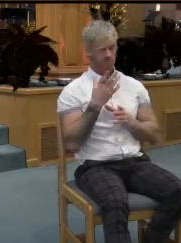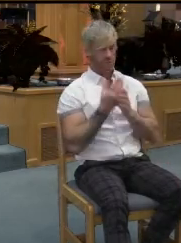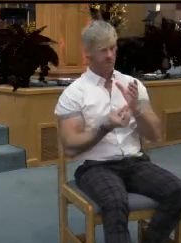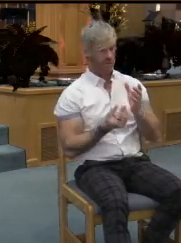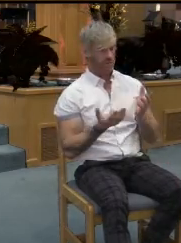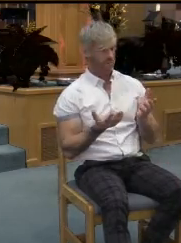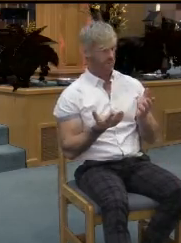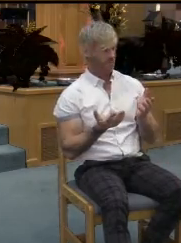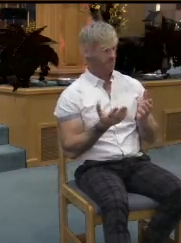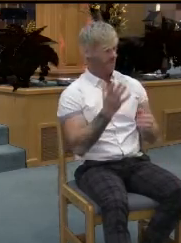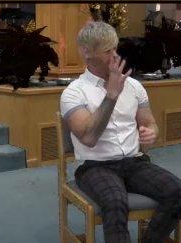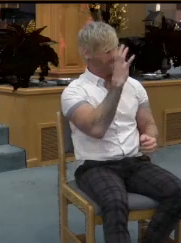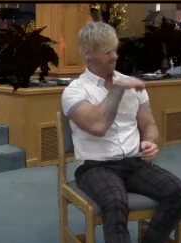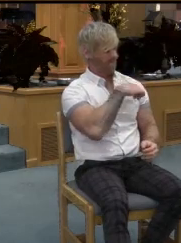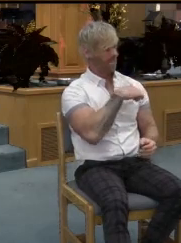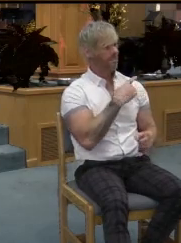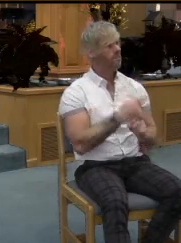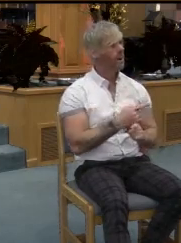we?